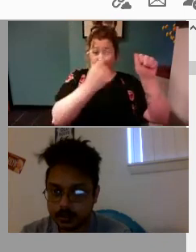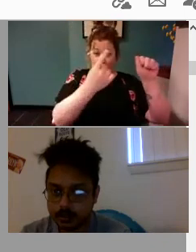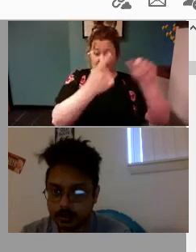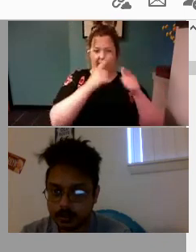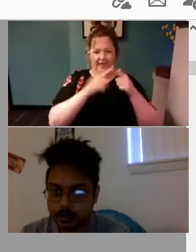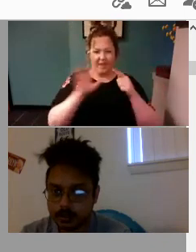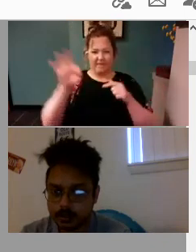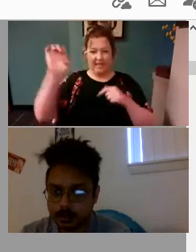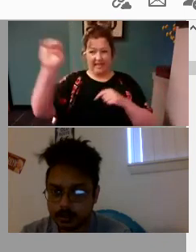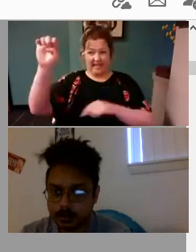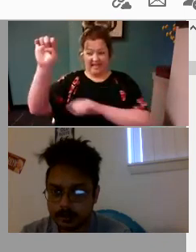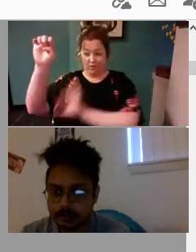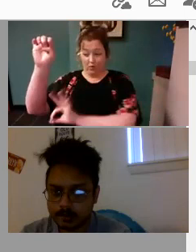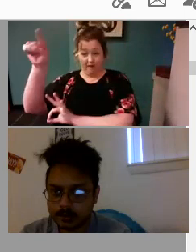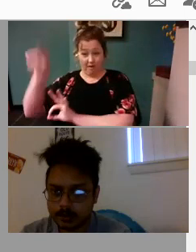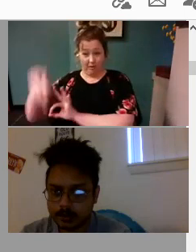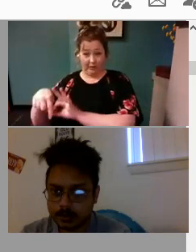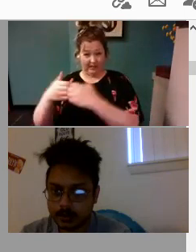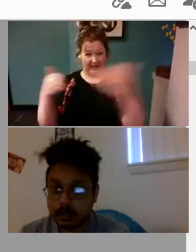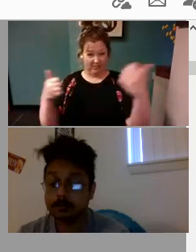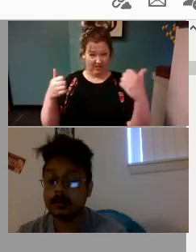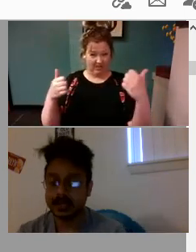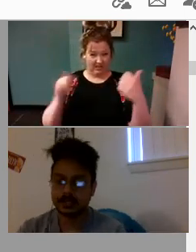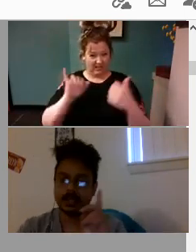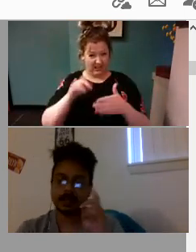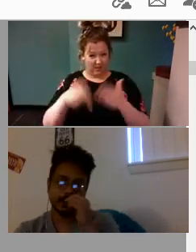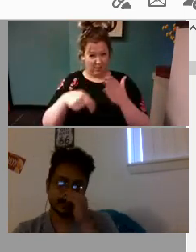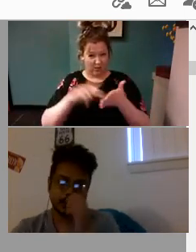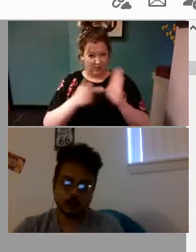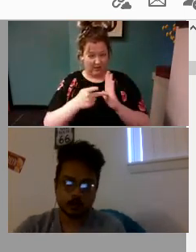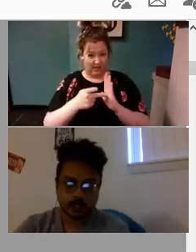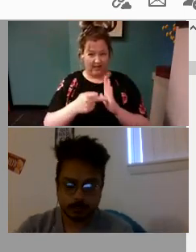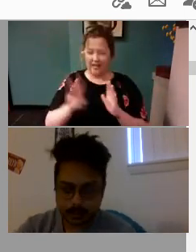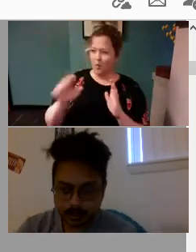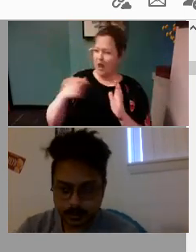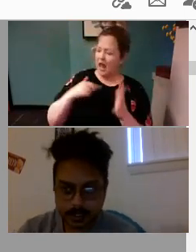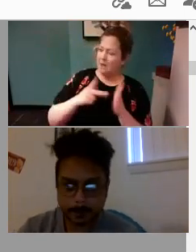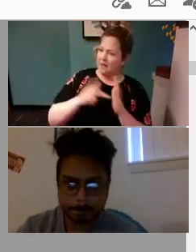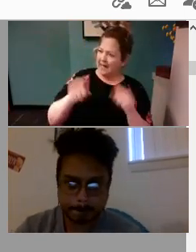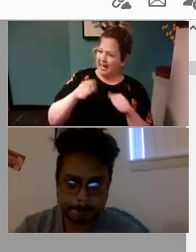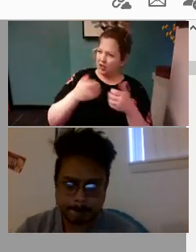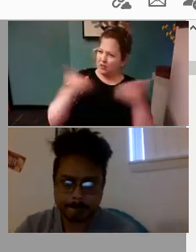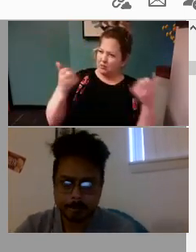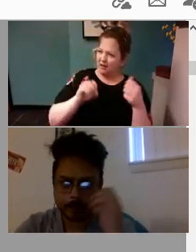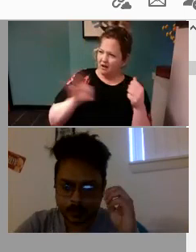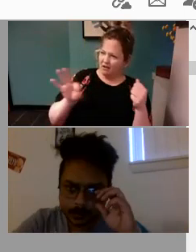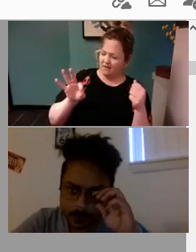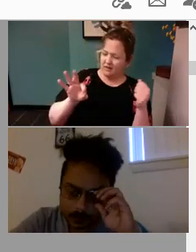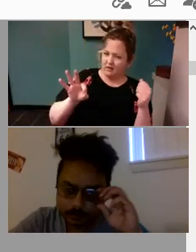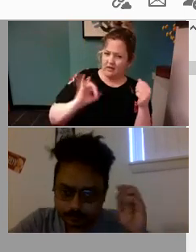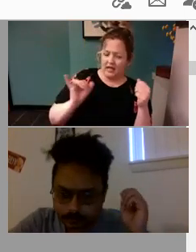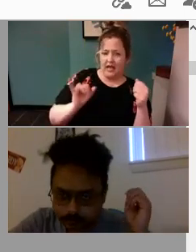Well, I was trying to like say, like, can you? I think I understand your question. You have two paths exiting